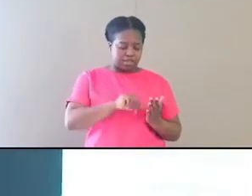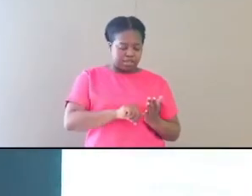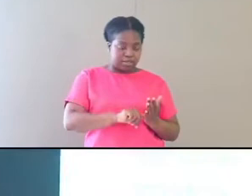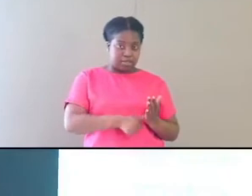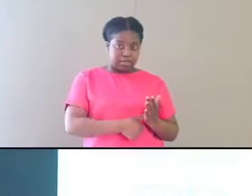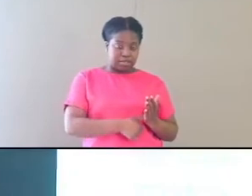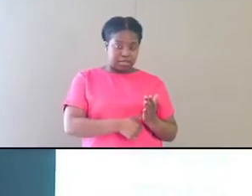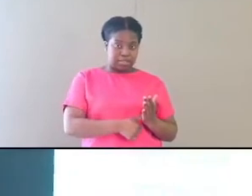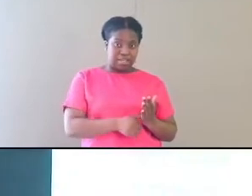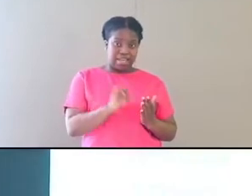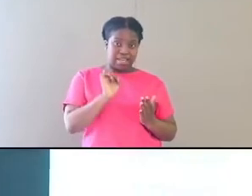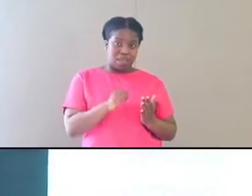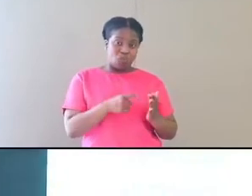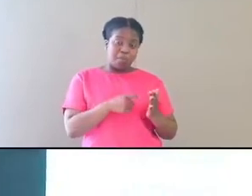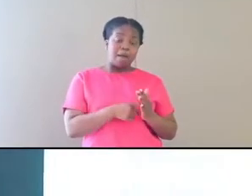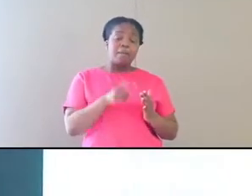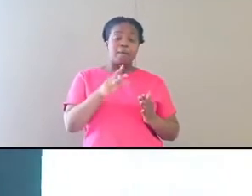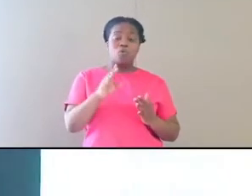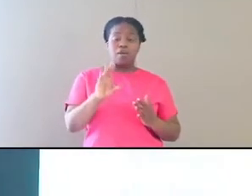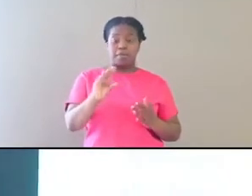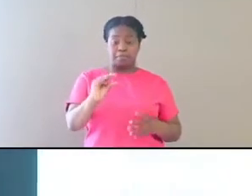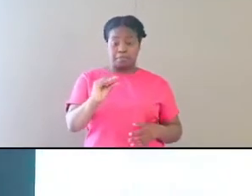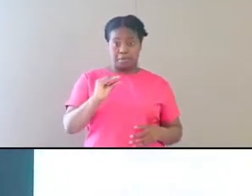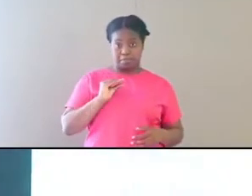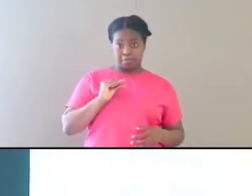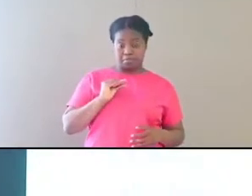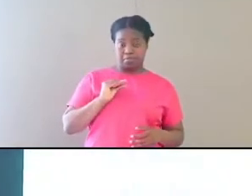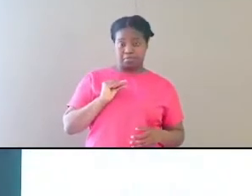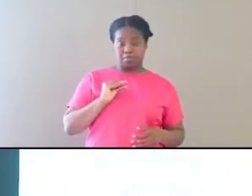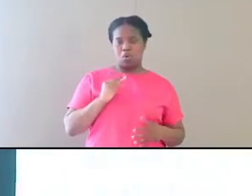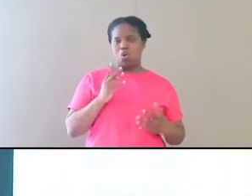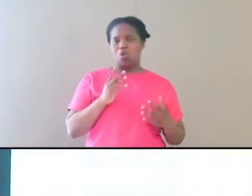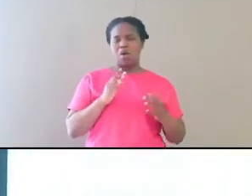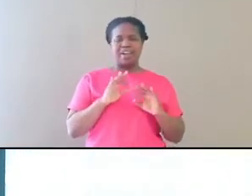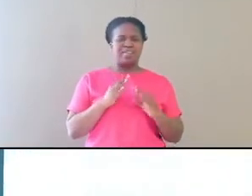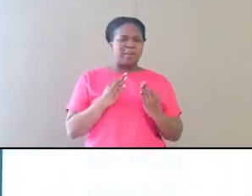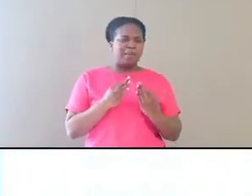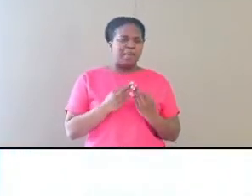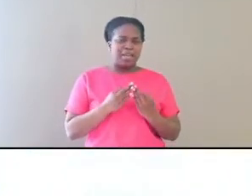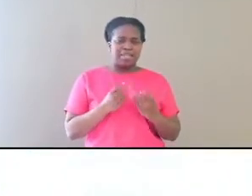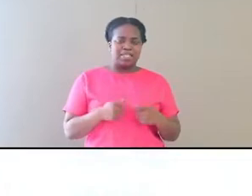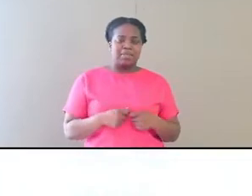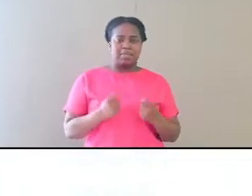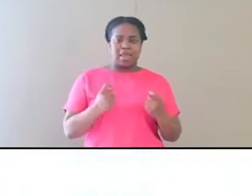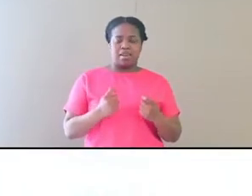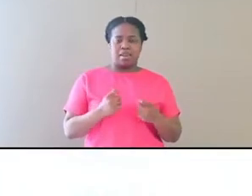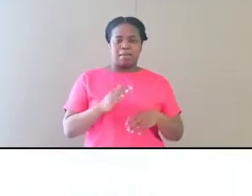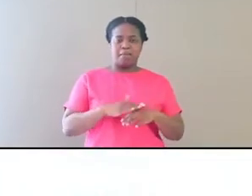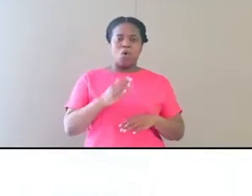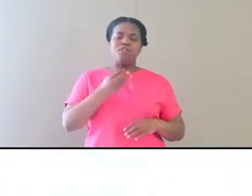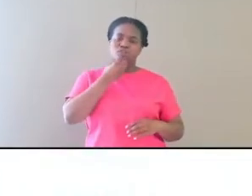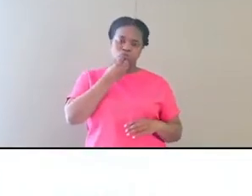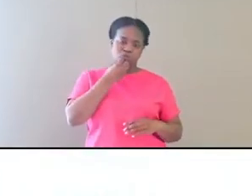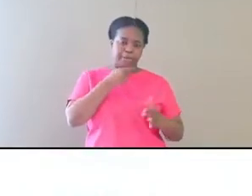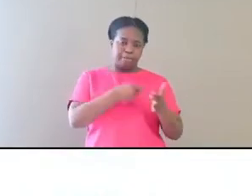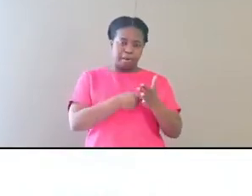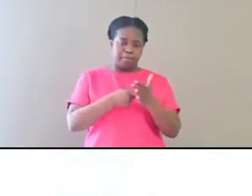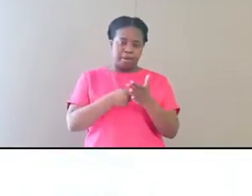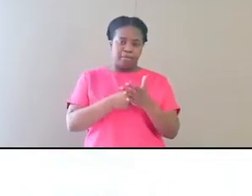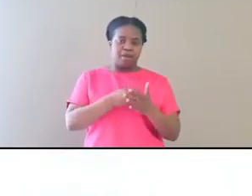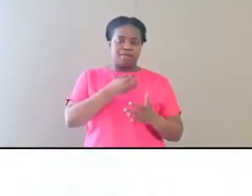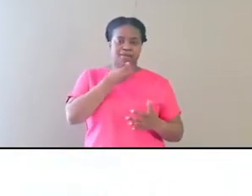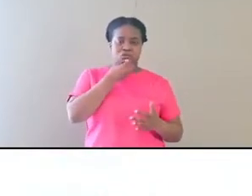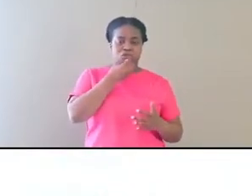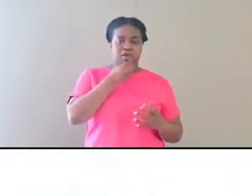recipients of the grant are likely, relative to others, its income, spend more on food and less